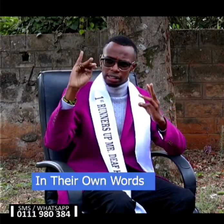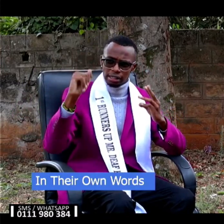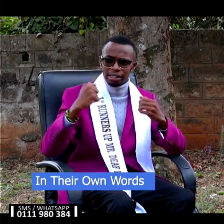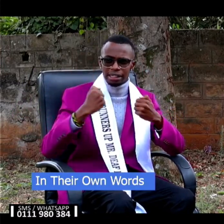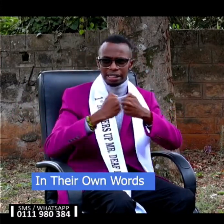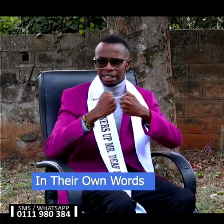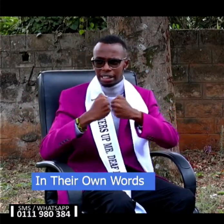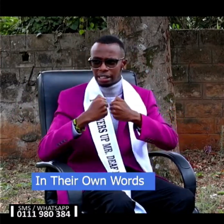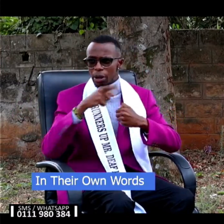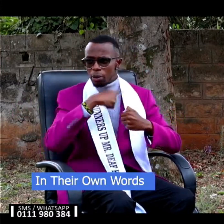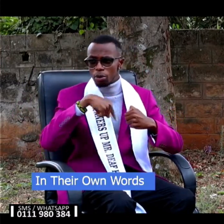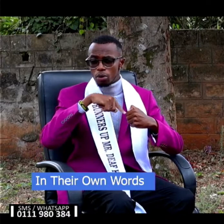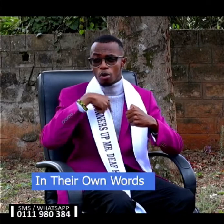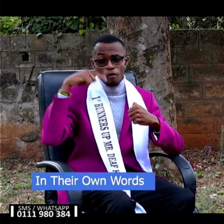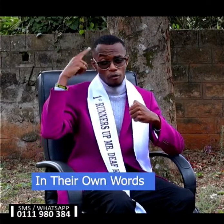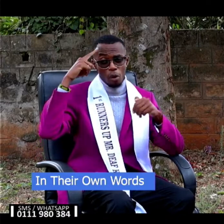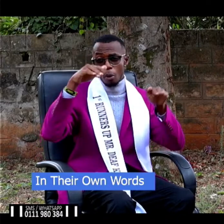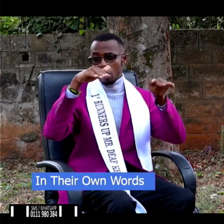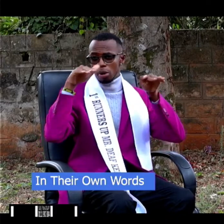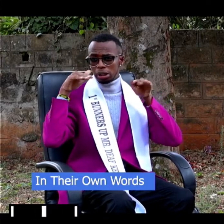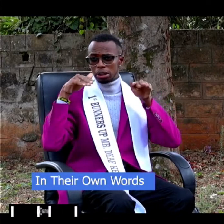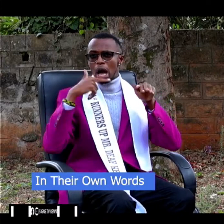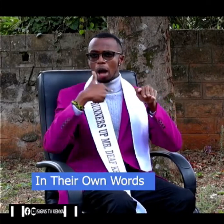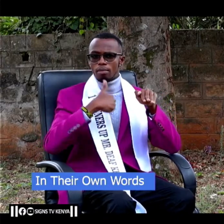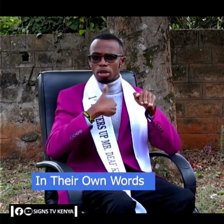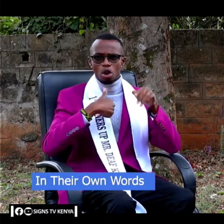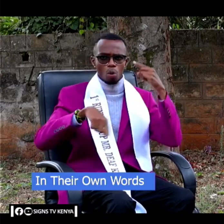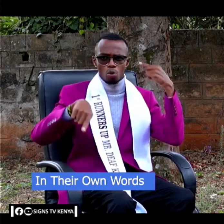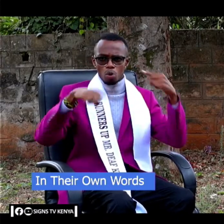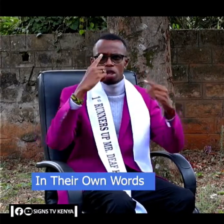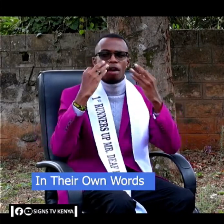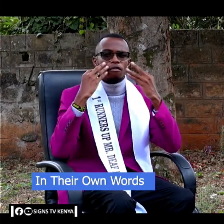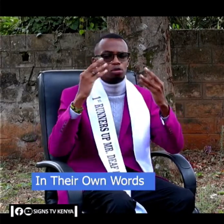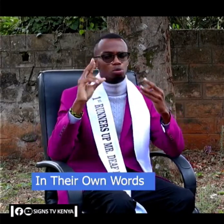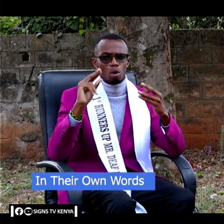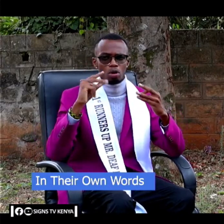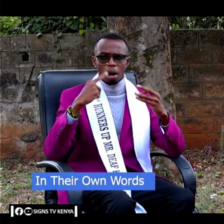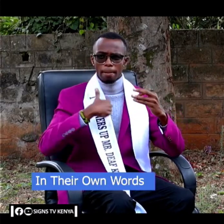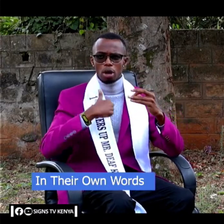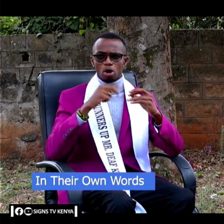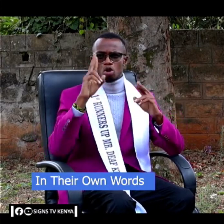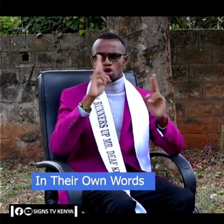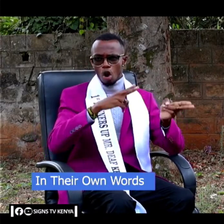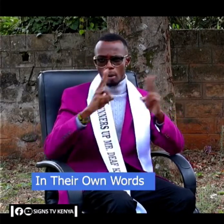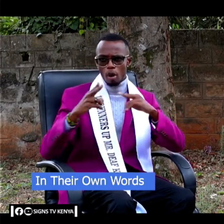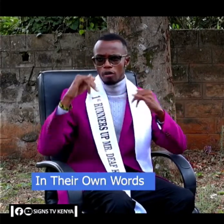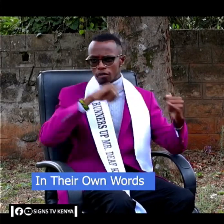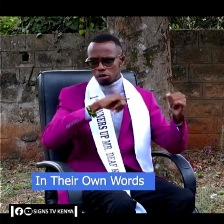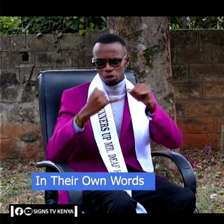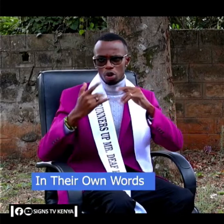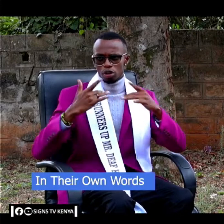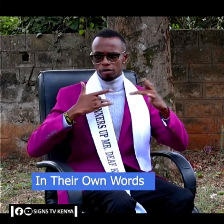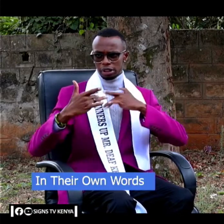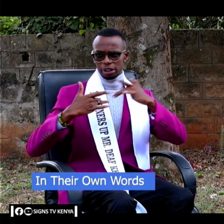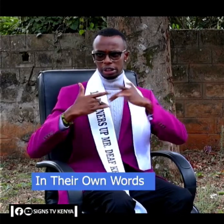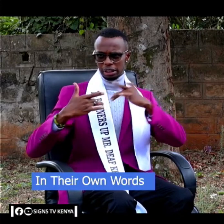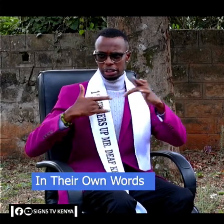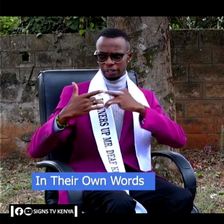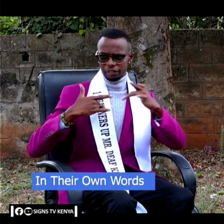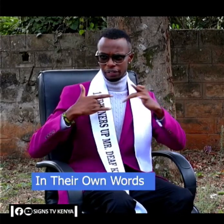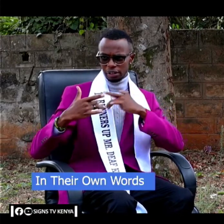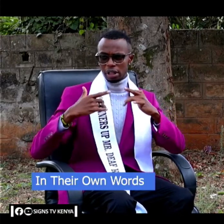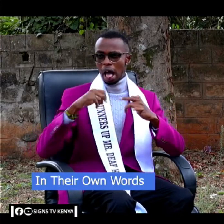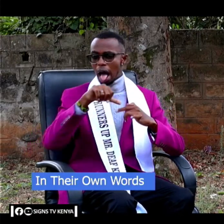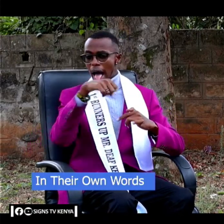smiling, because we have a championship for Tanzania. So we are waiting for the government to approve the financial budgets and